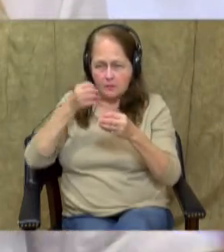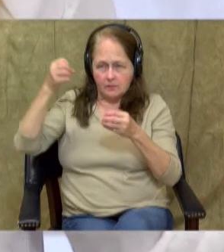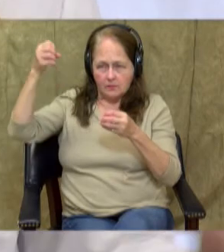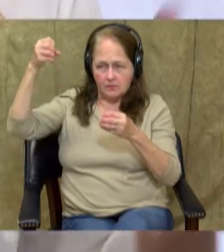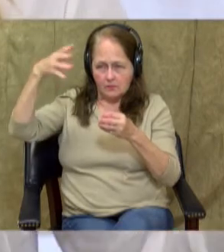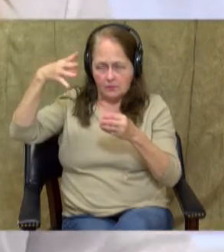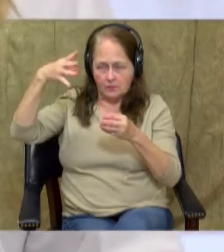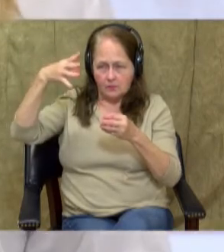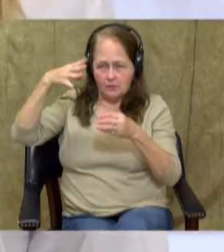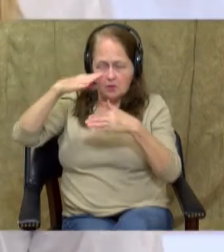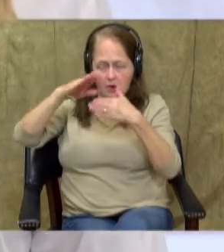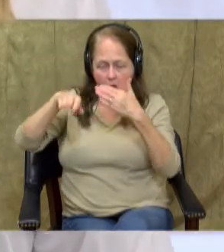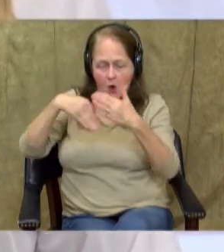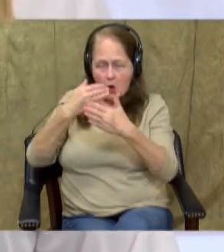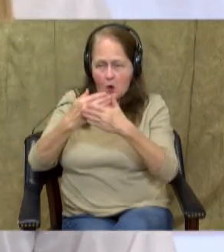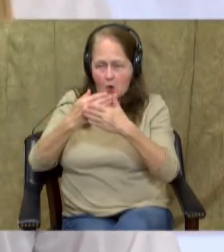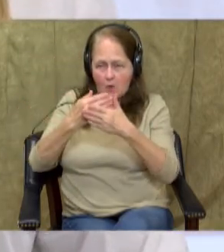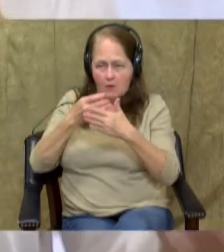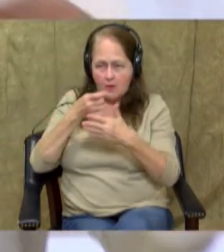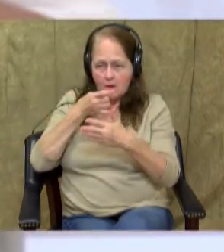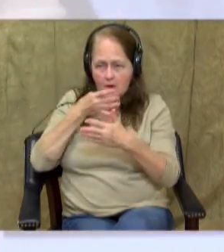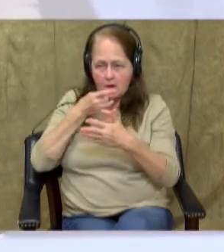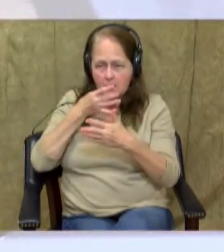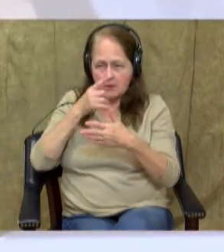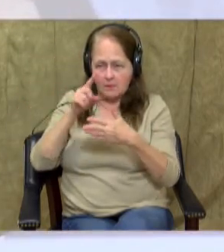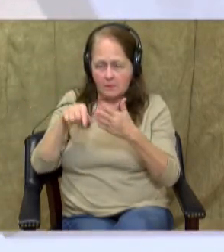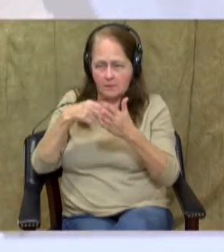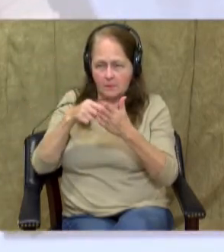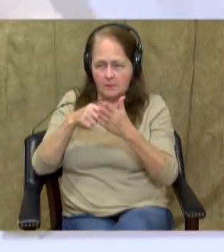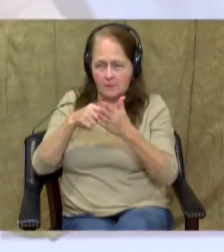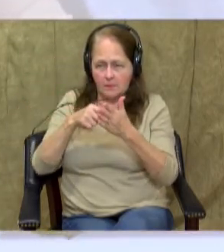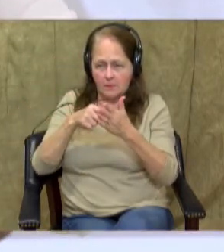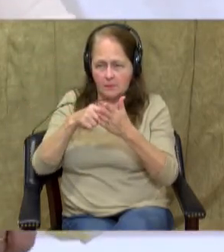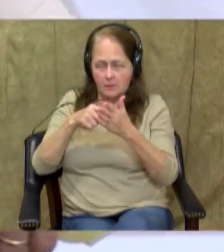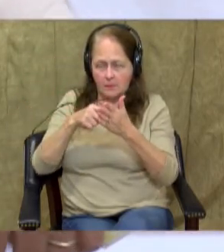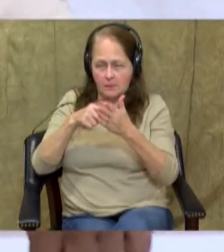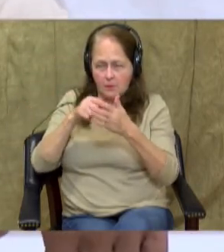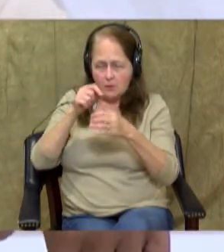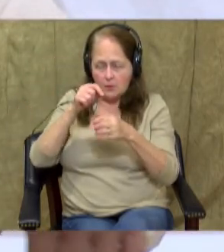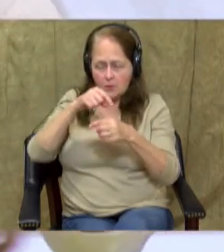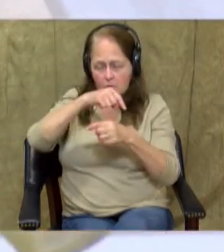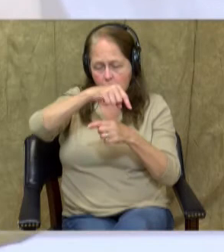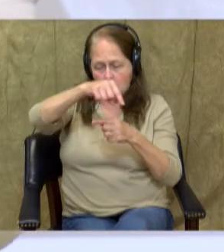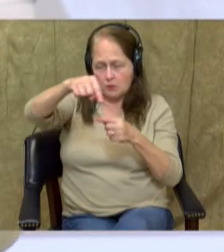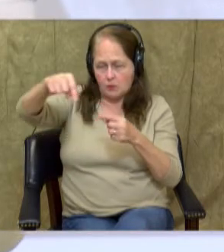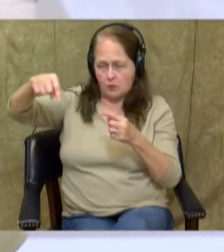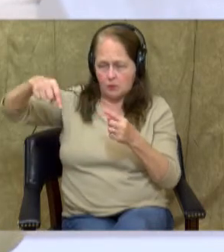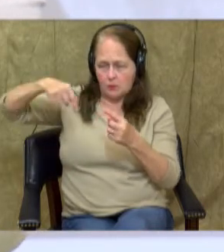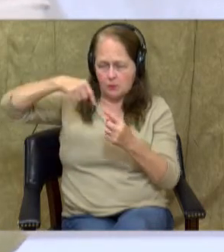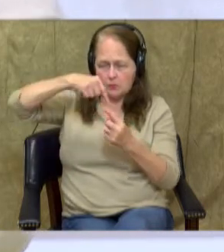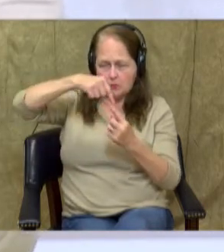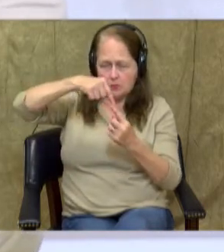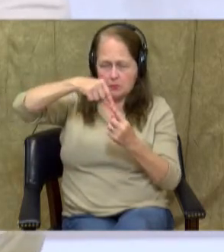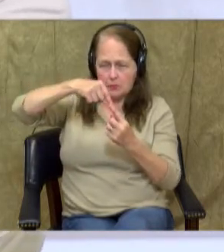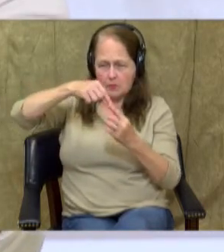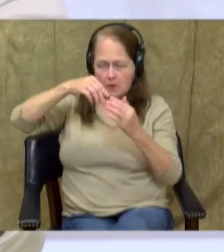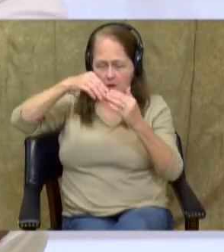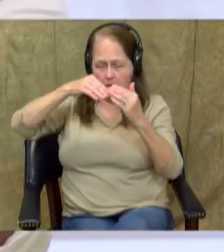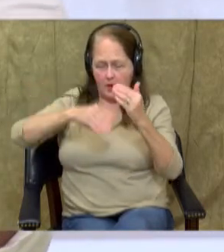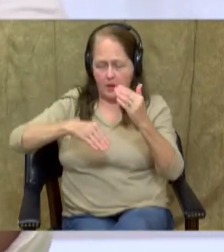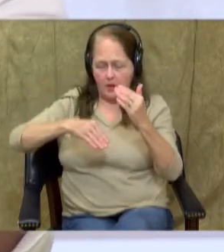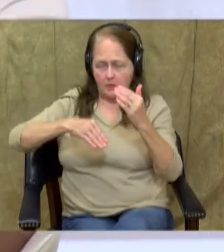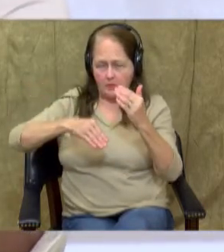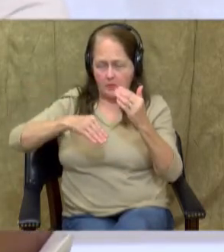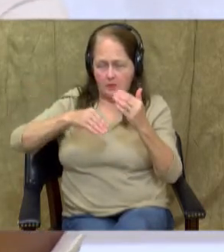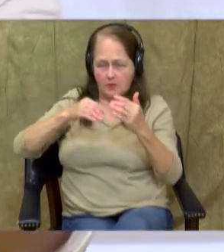light, until we see all of the light. And then as it works its way back around, we see a little bit less of the light, and a